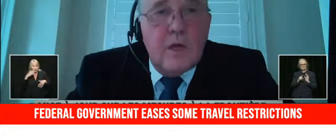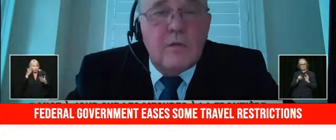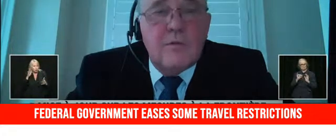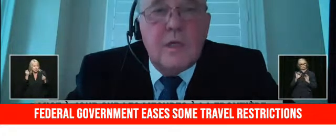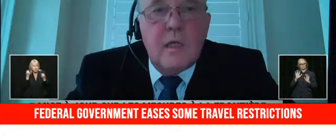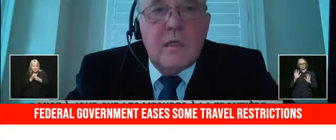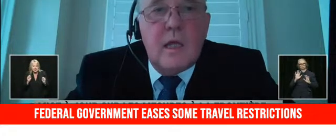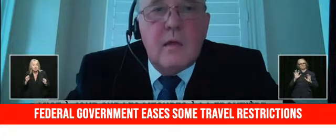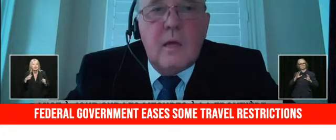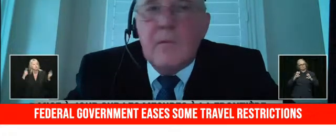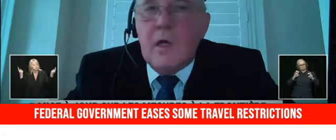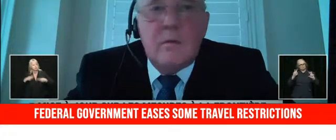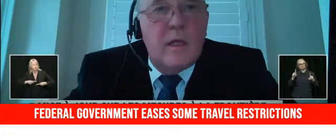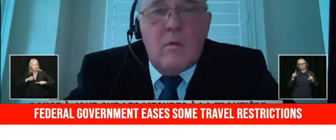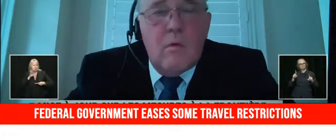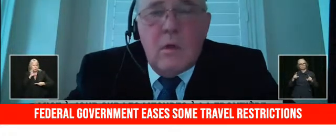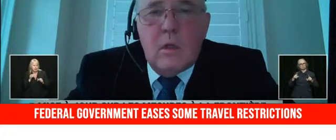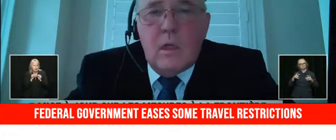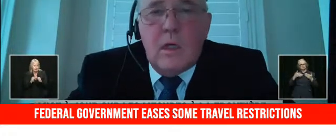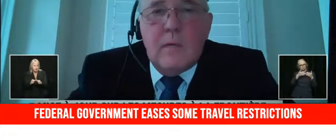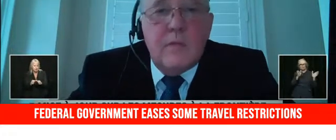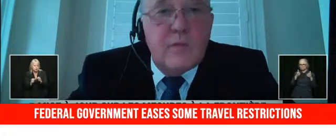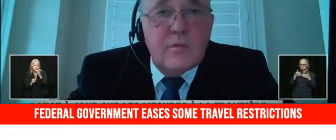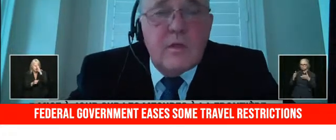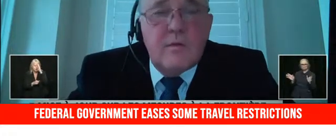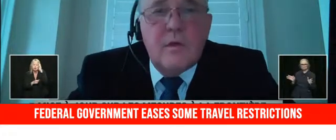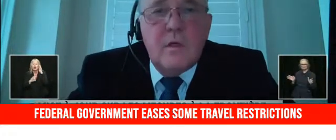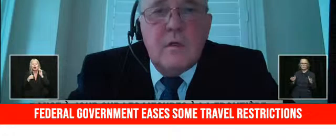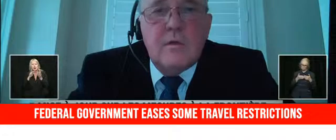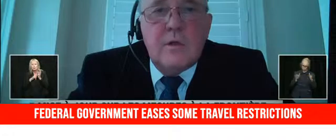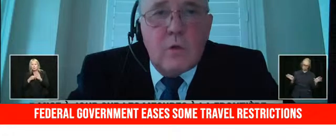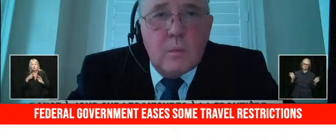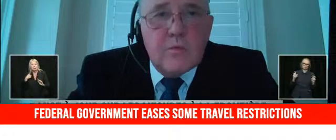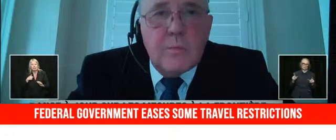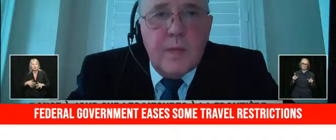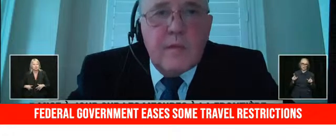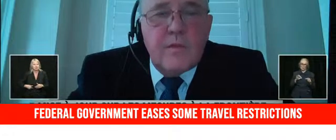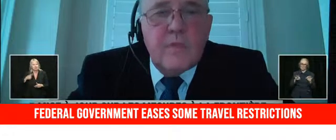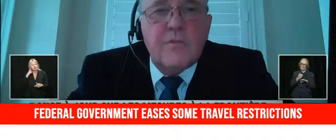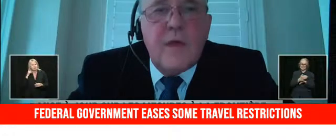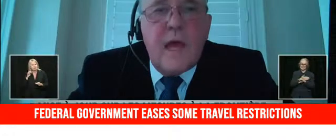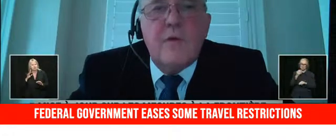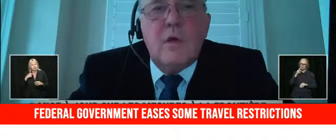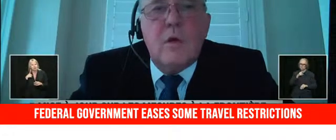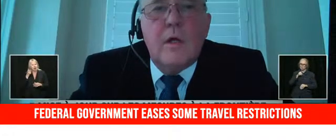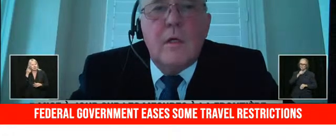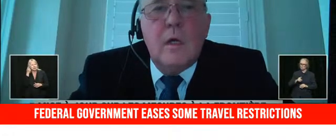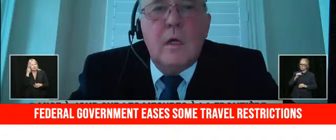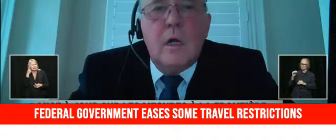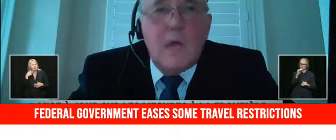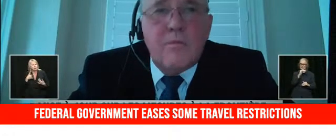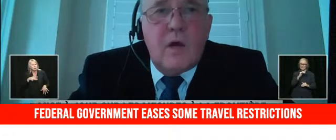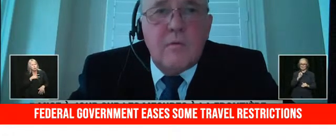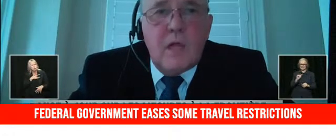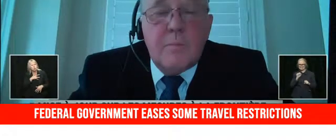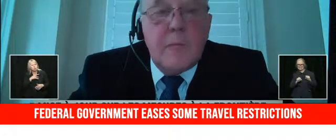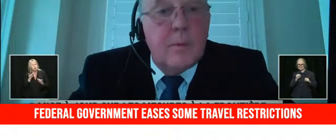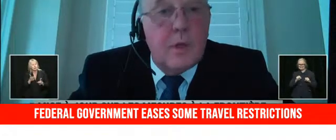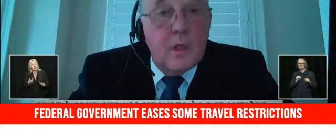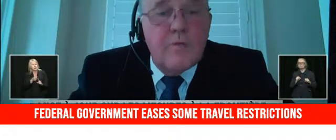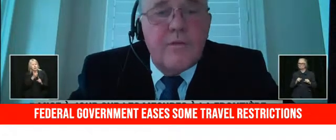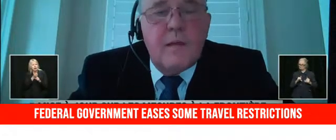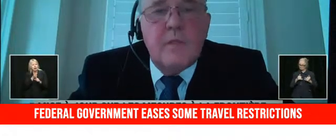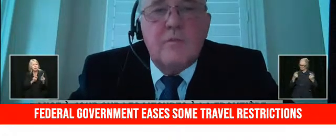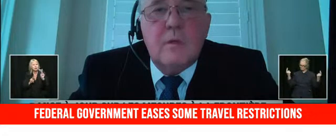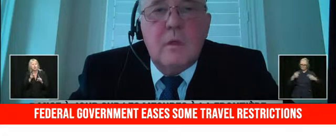it can be challenging, and I'm not at all insensitive to the enormous impact that this is having on a lot of people